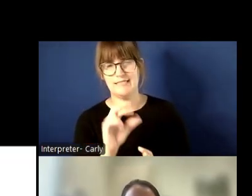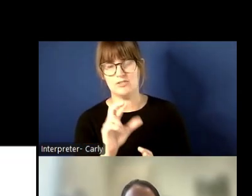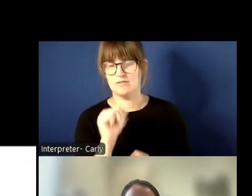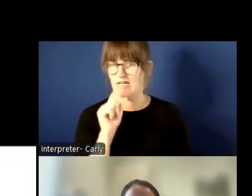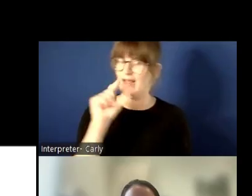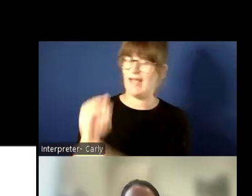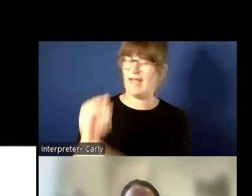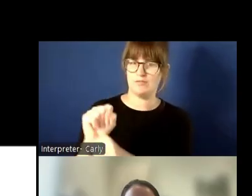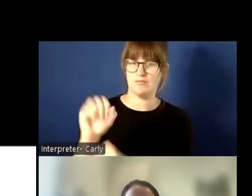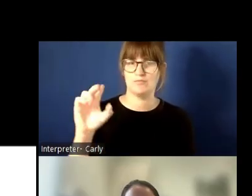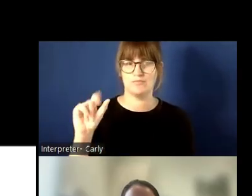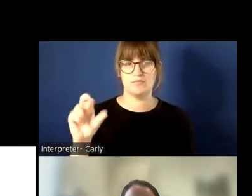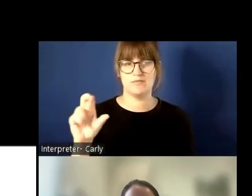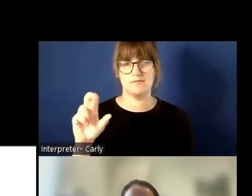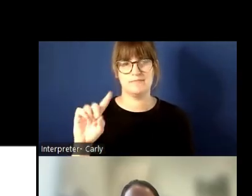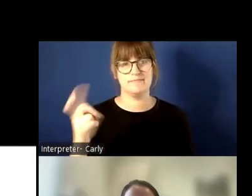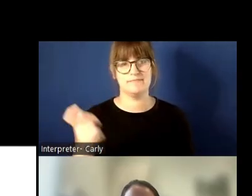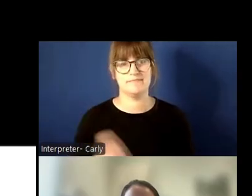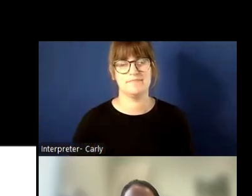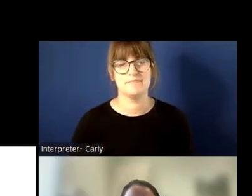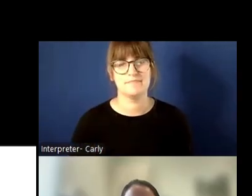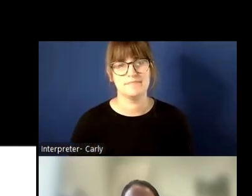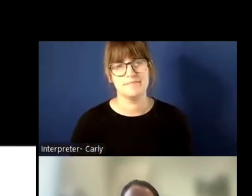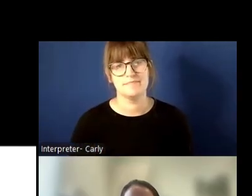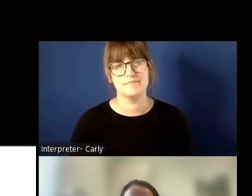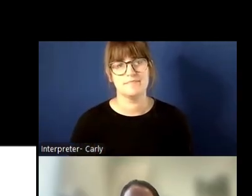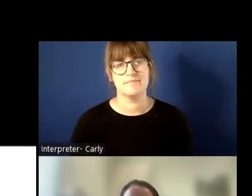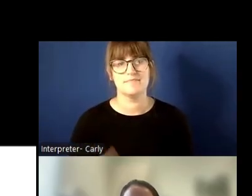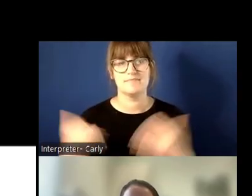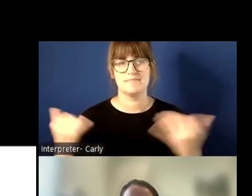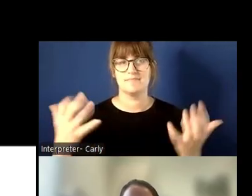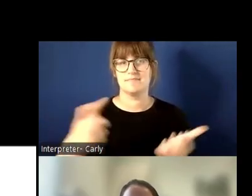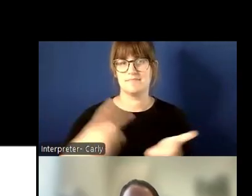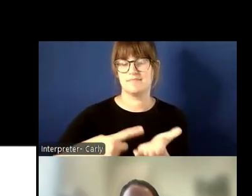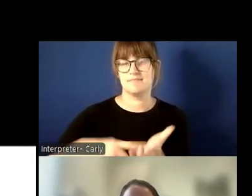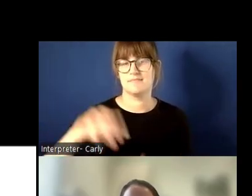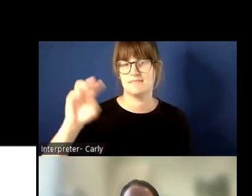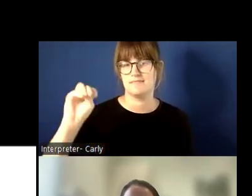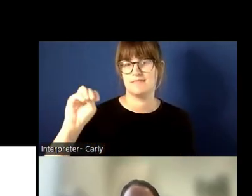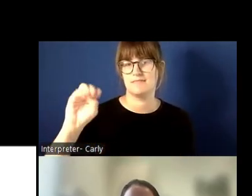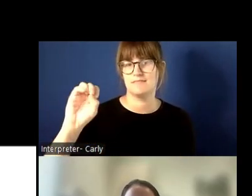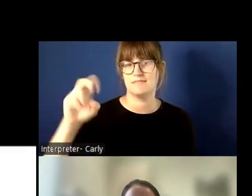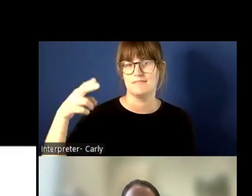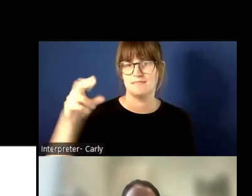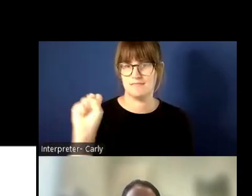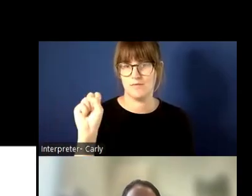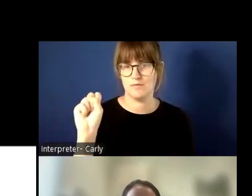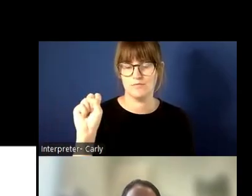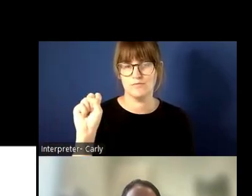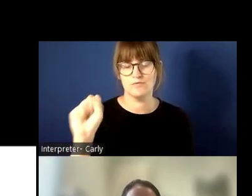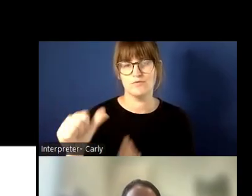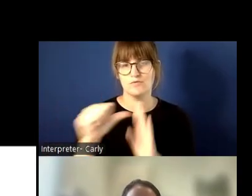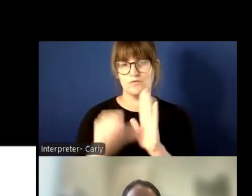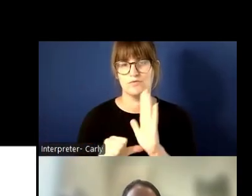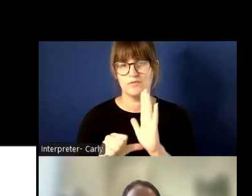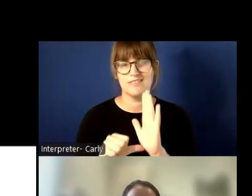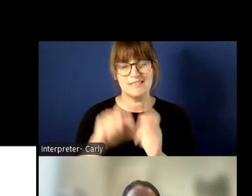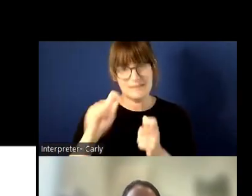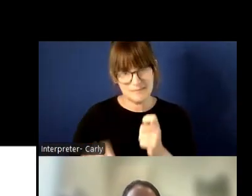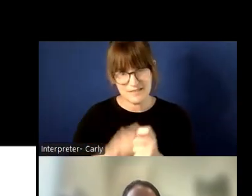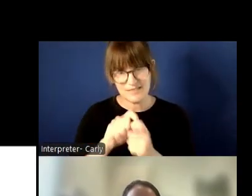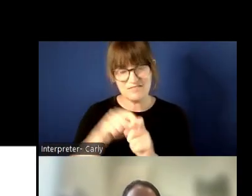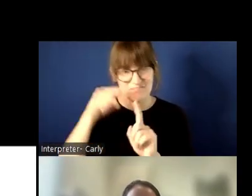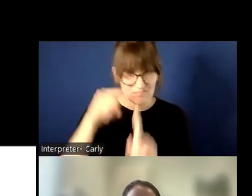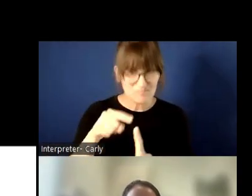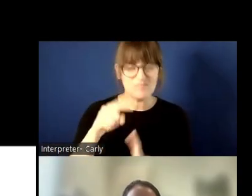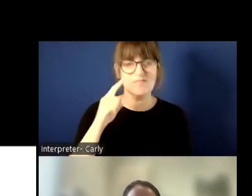So I wanted to talk about this specific type of surgery called Mohs surgery. So Mohs surgery is a specific type of skin cancer surgery that's done